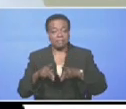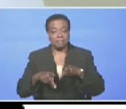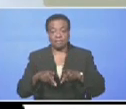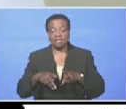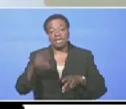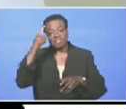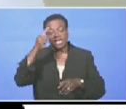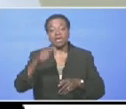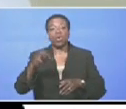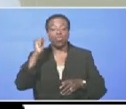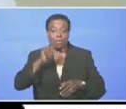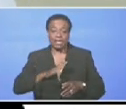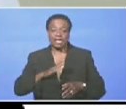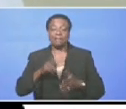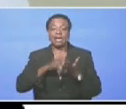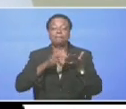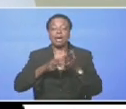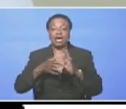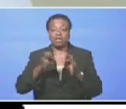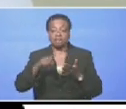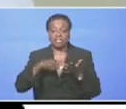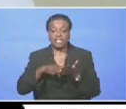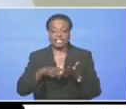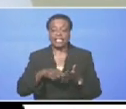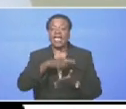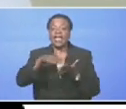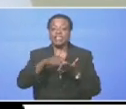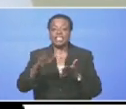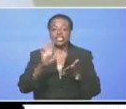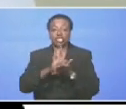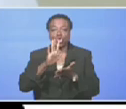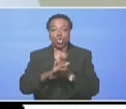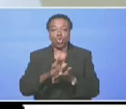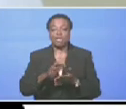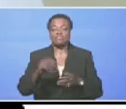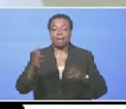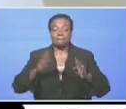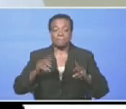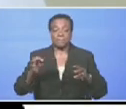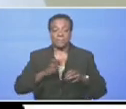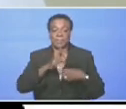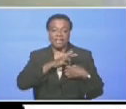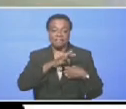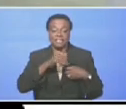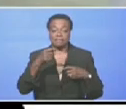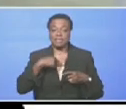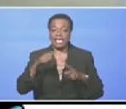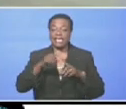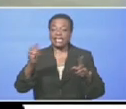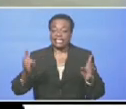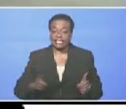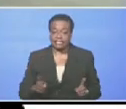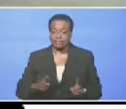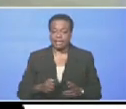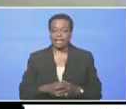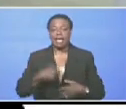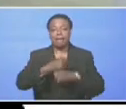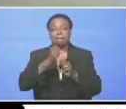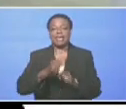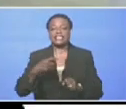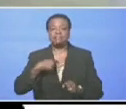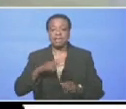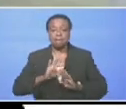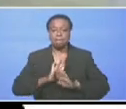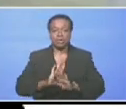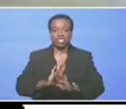industry. This academy has benefited me in a lot of ways, one being the most important being discipline. It makes you push more, so